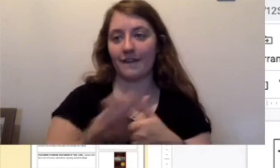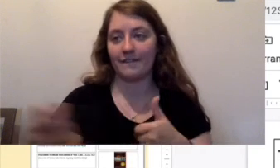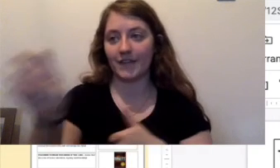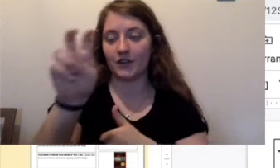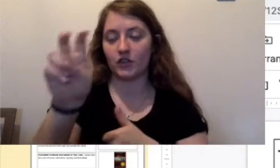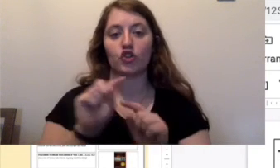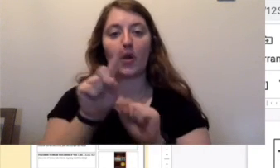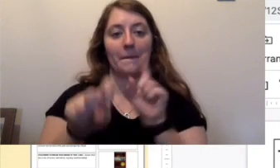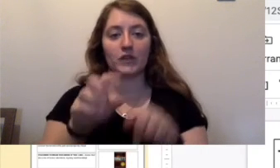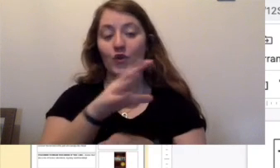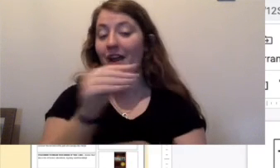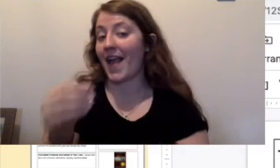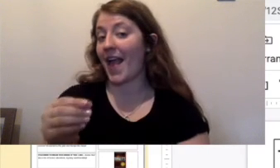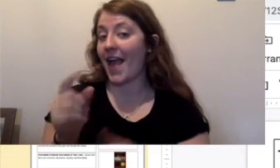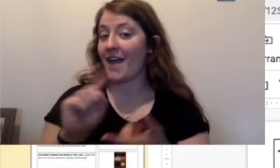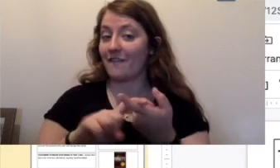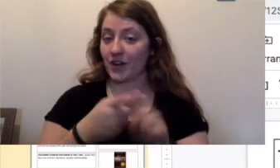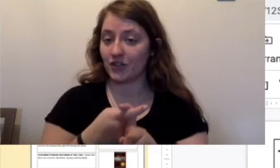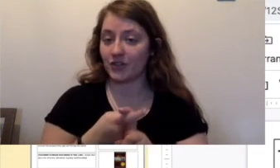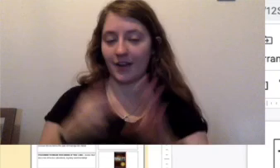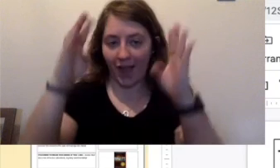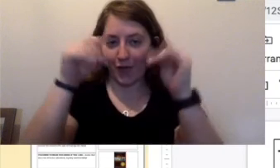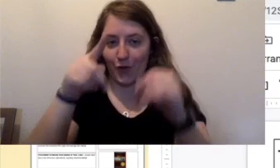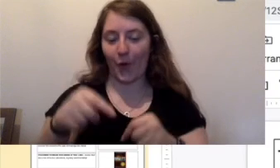friendship. I hope you check my book out.